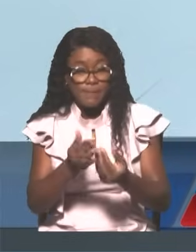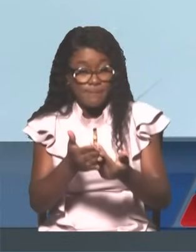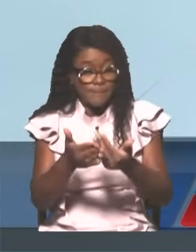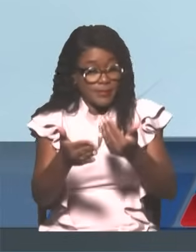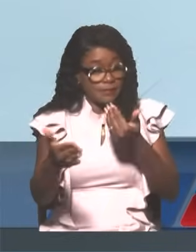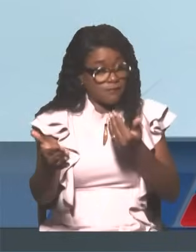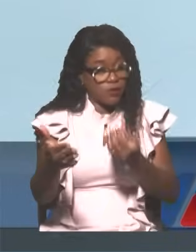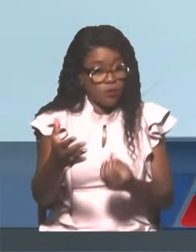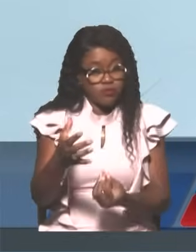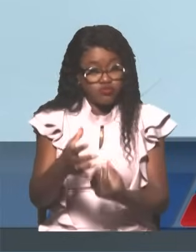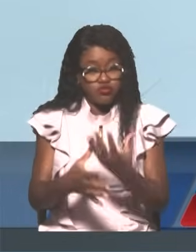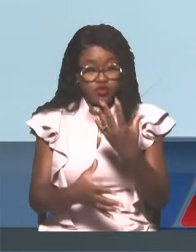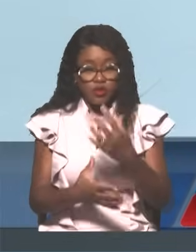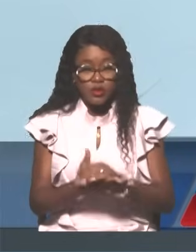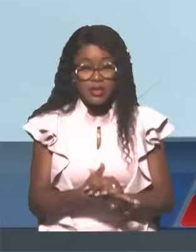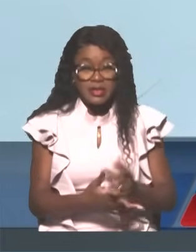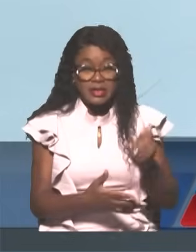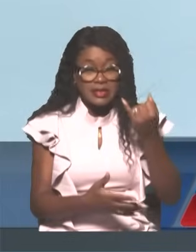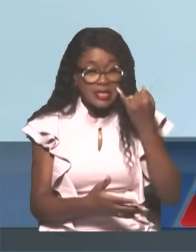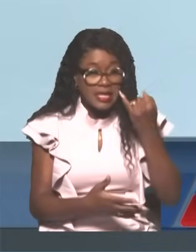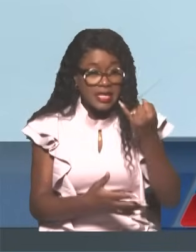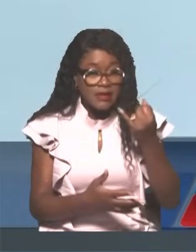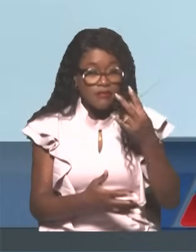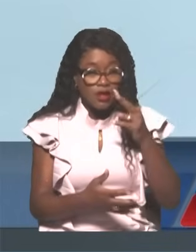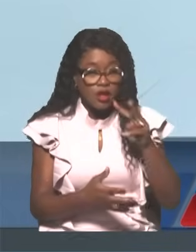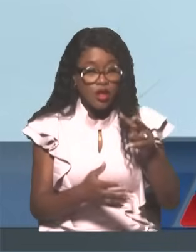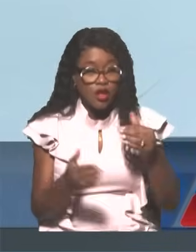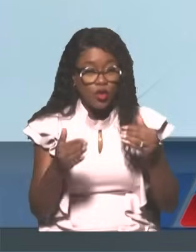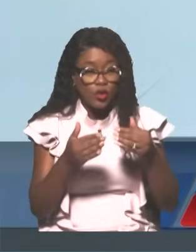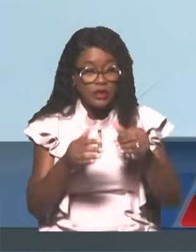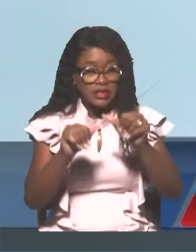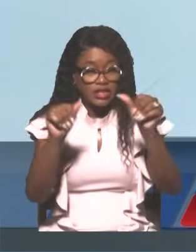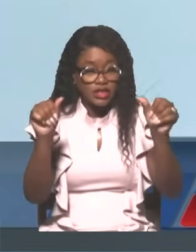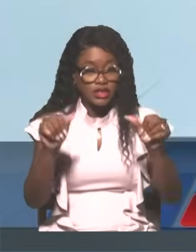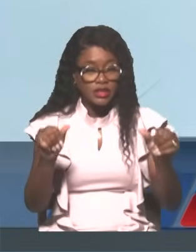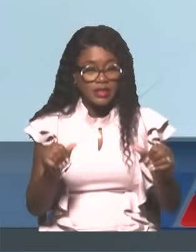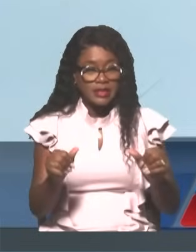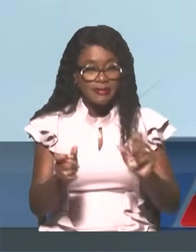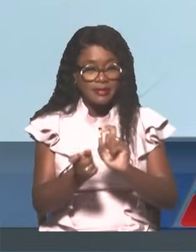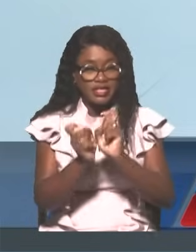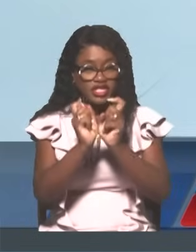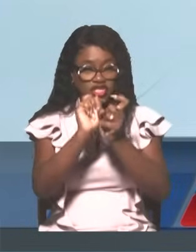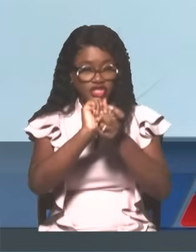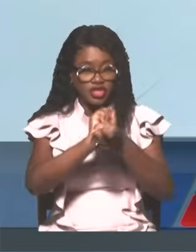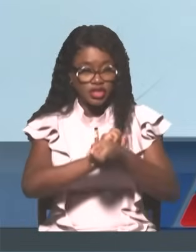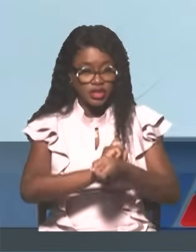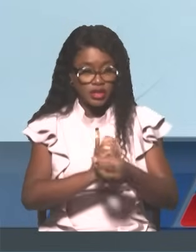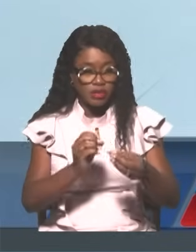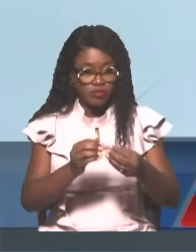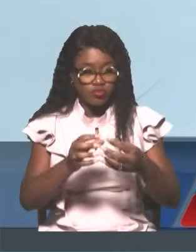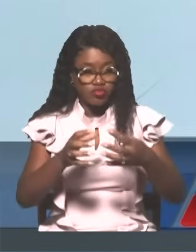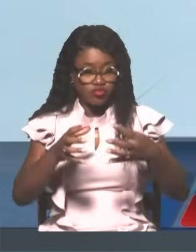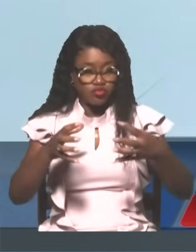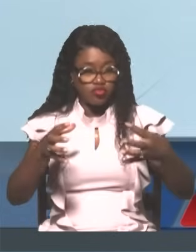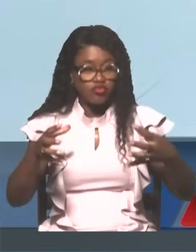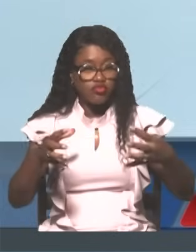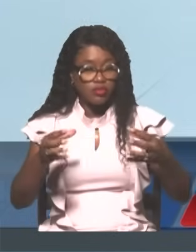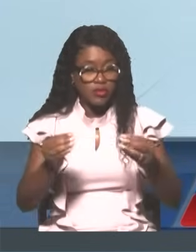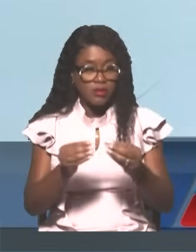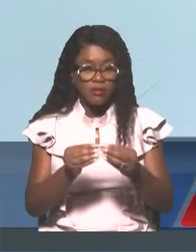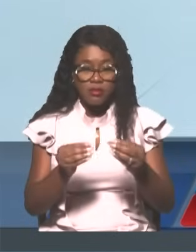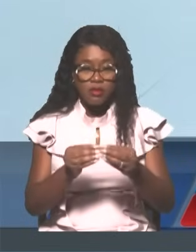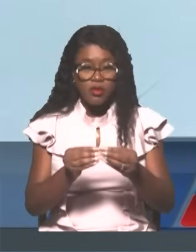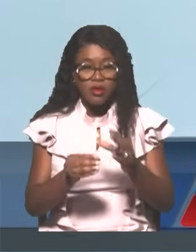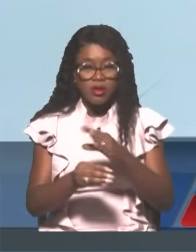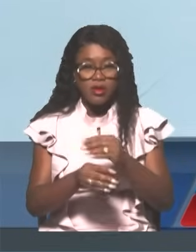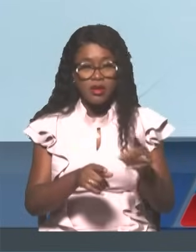eruption. If you look closely, the shape of these zones have also changed. They have expanded in size and they